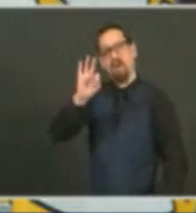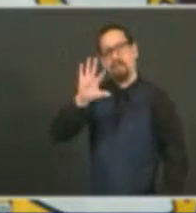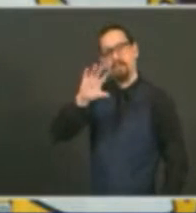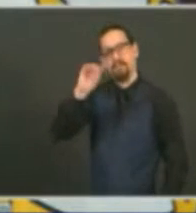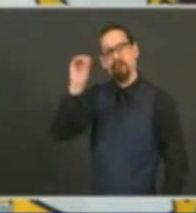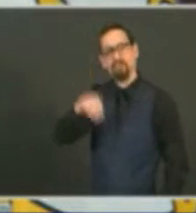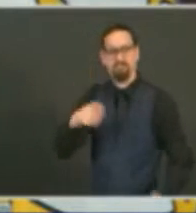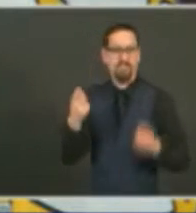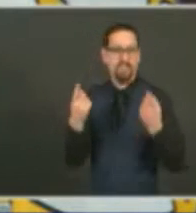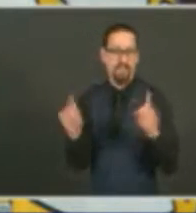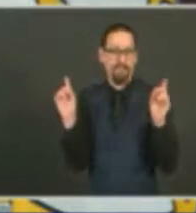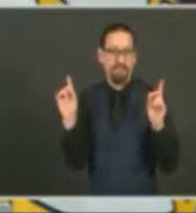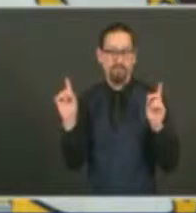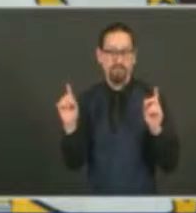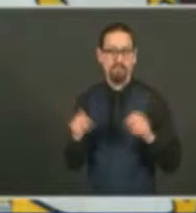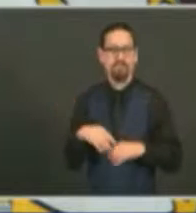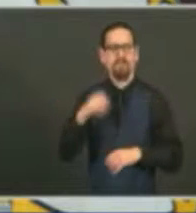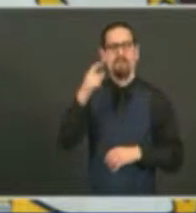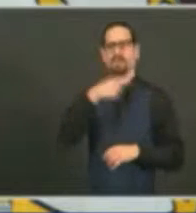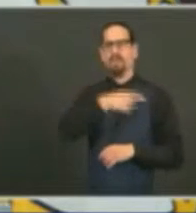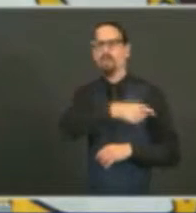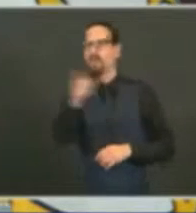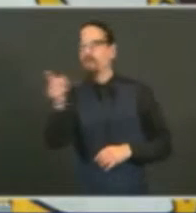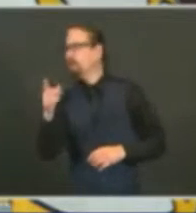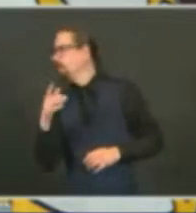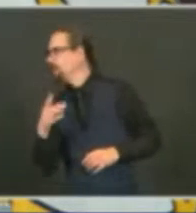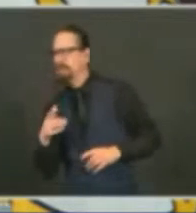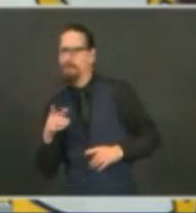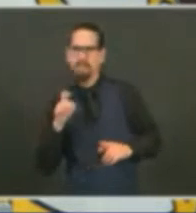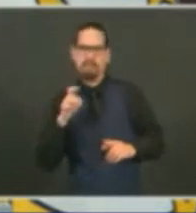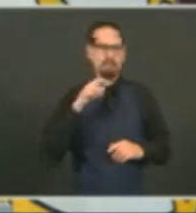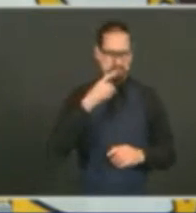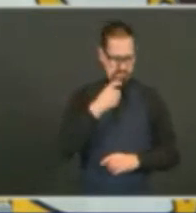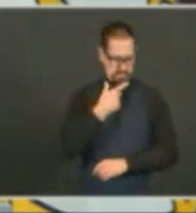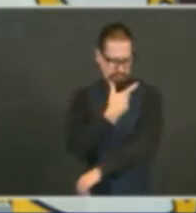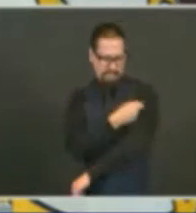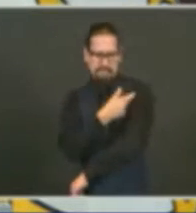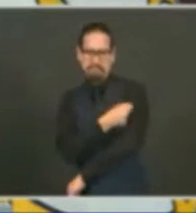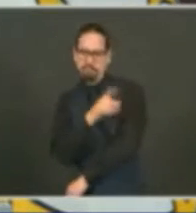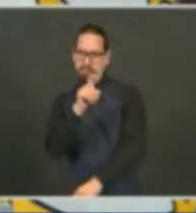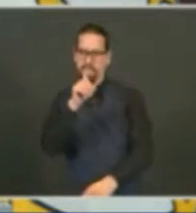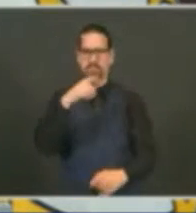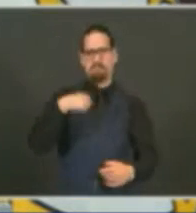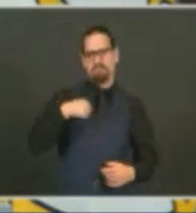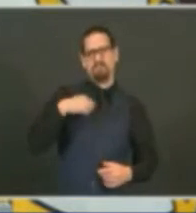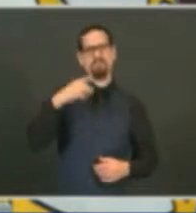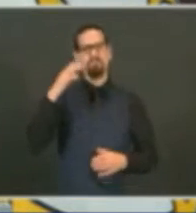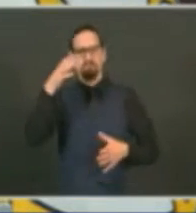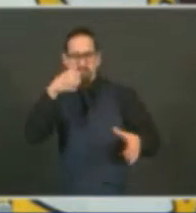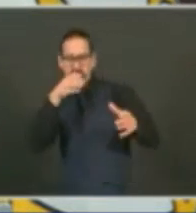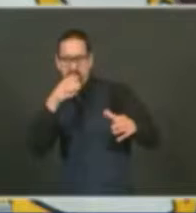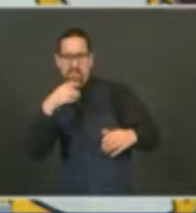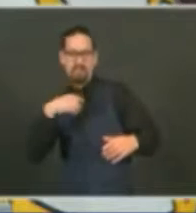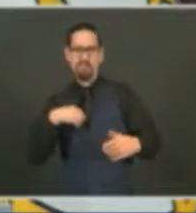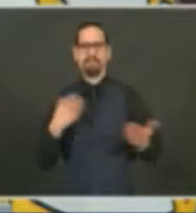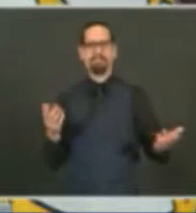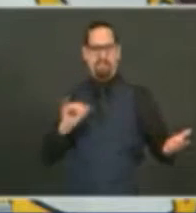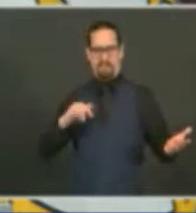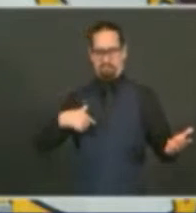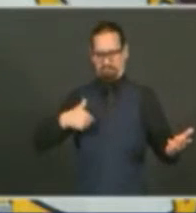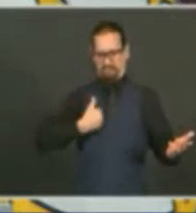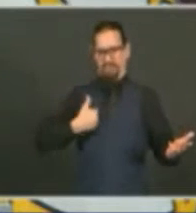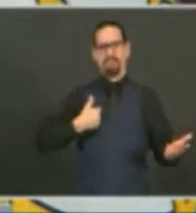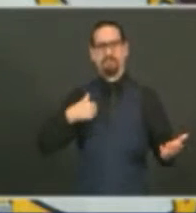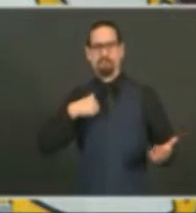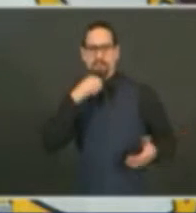Now, for those of you who aren't vaccine experts, which includes me, that's a